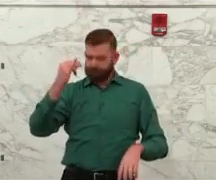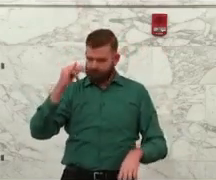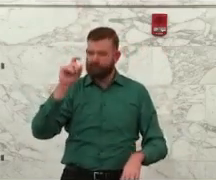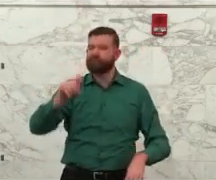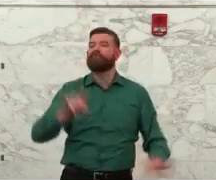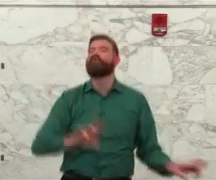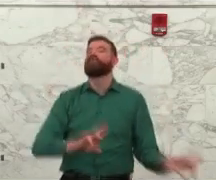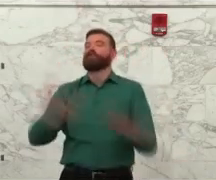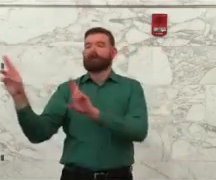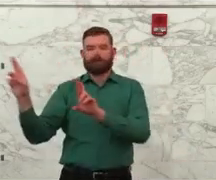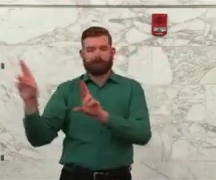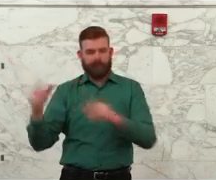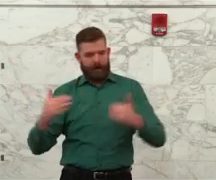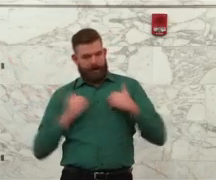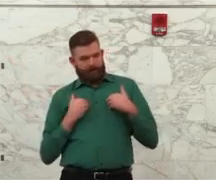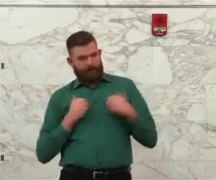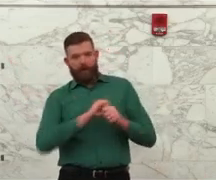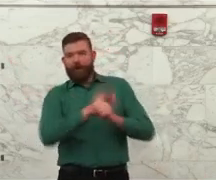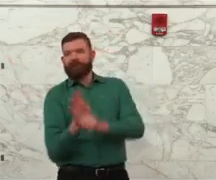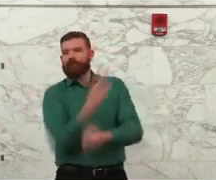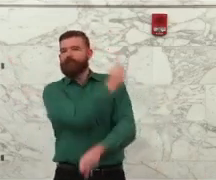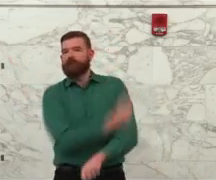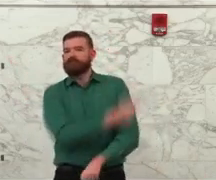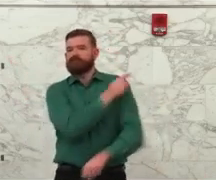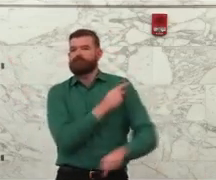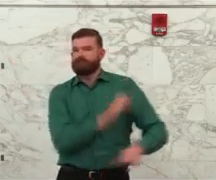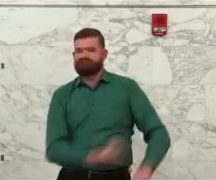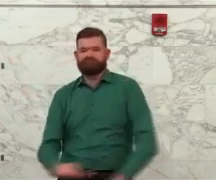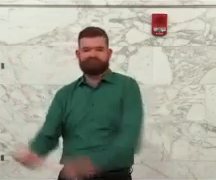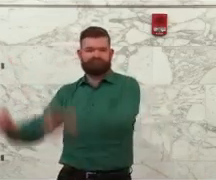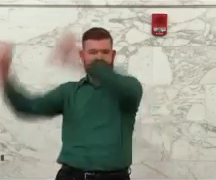I should say, patients who have